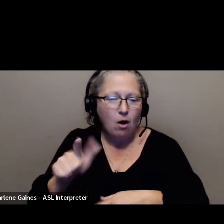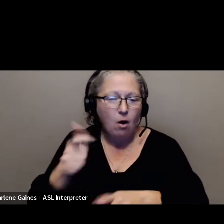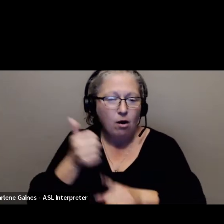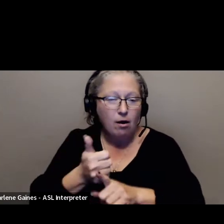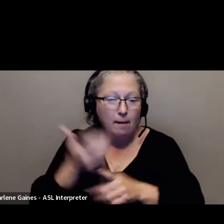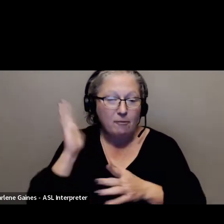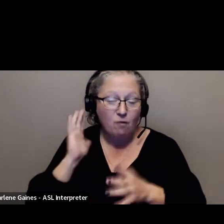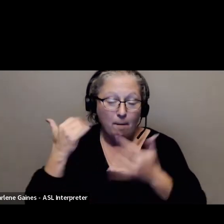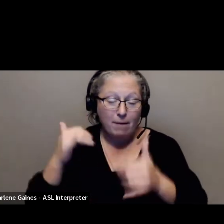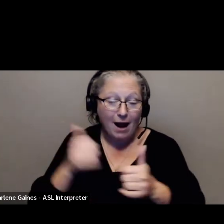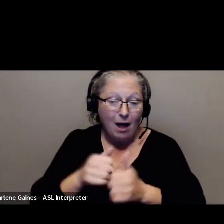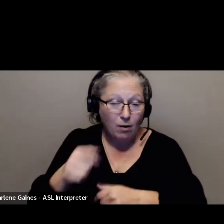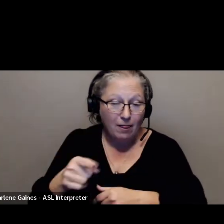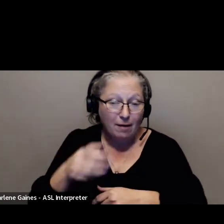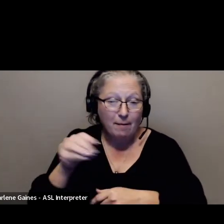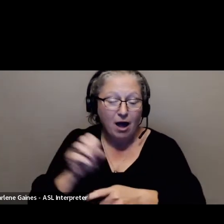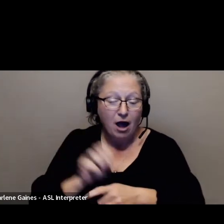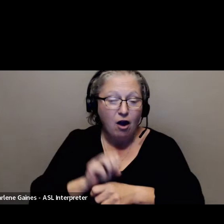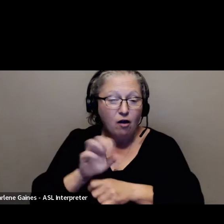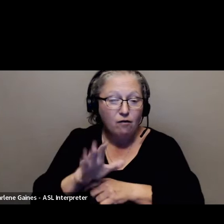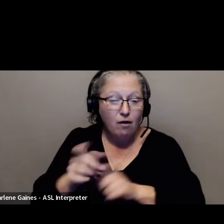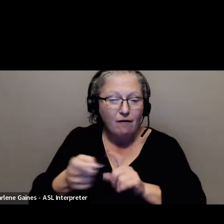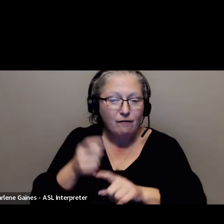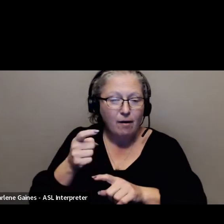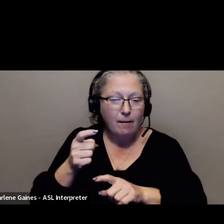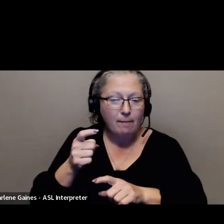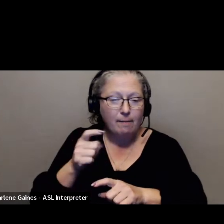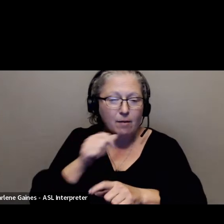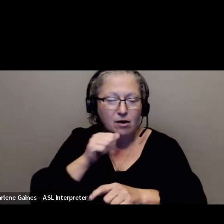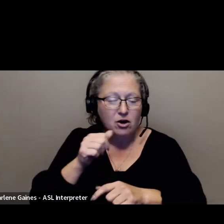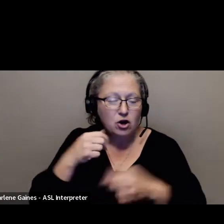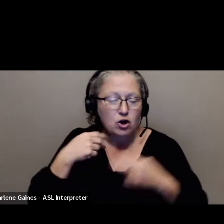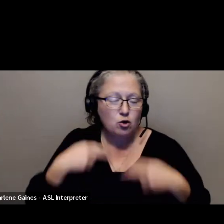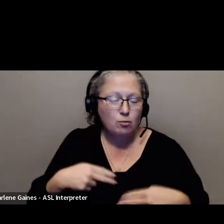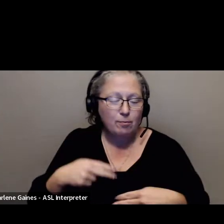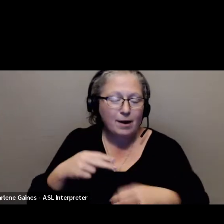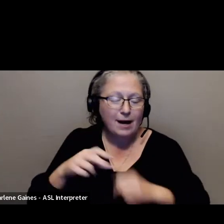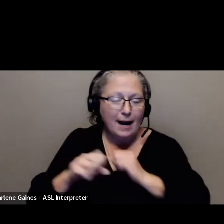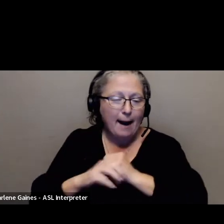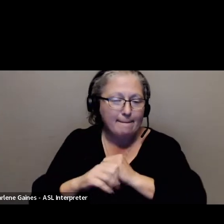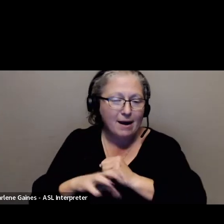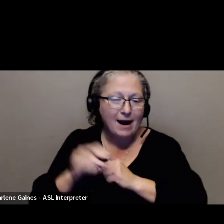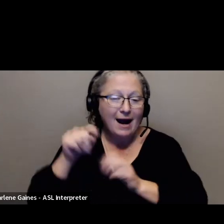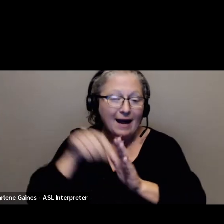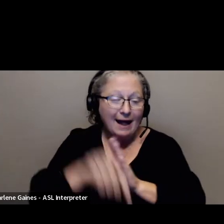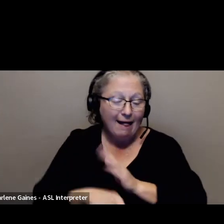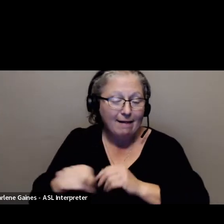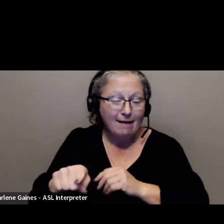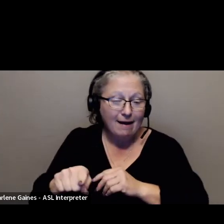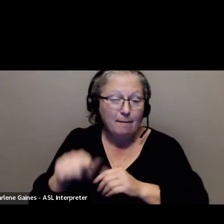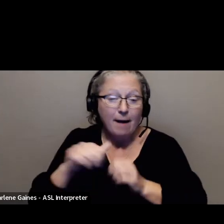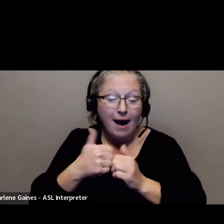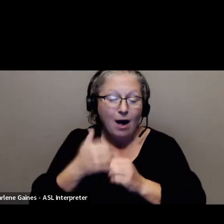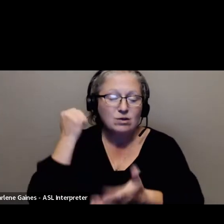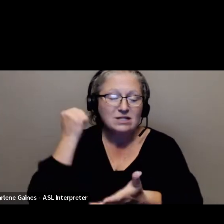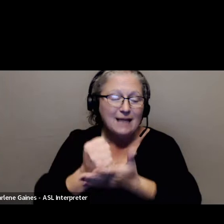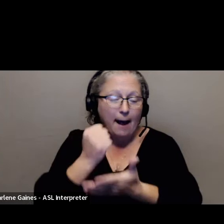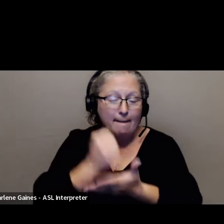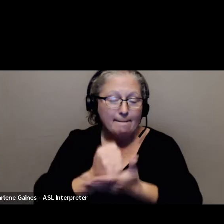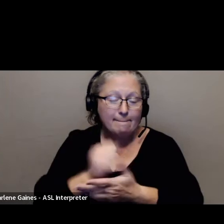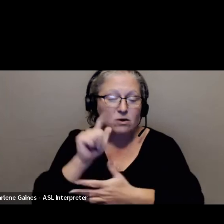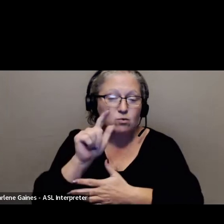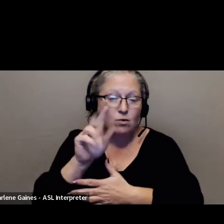with him but was influenced by the dehumanization campaign and killed him by stabbing him 26